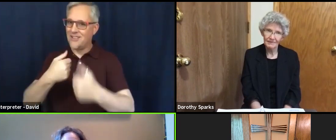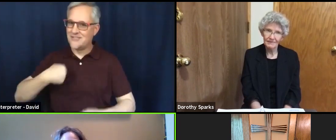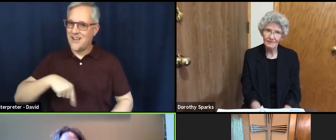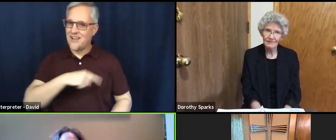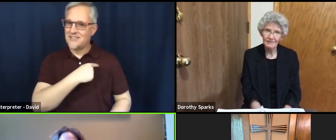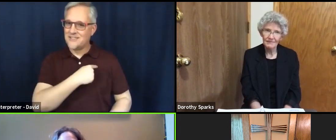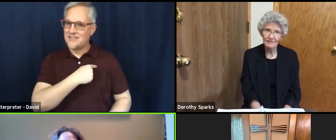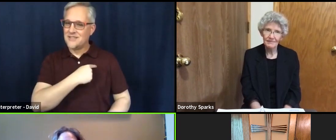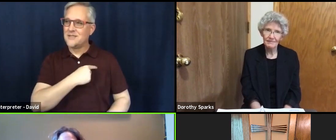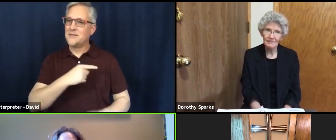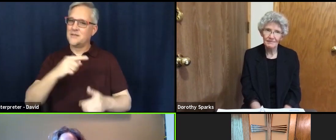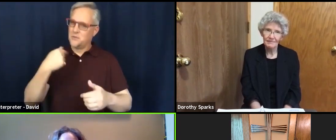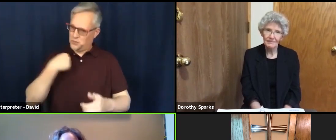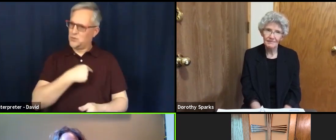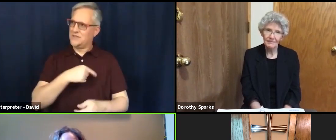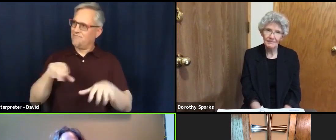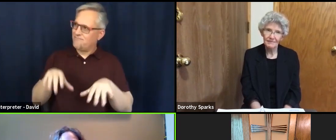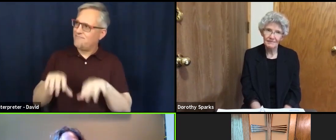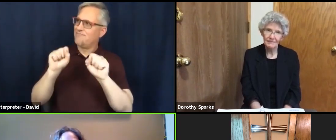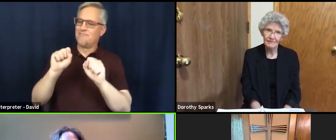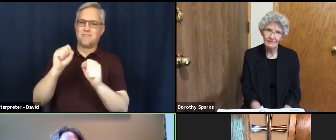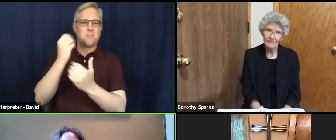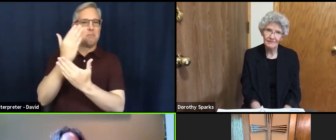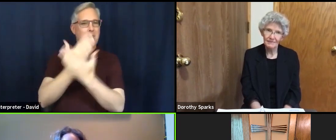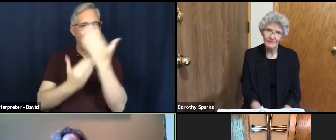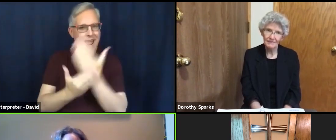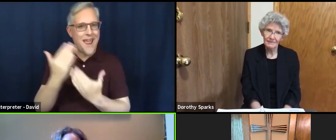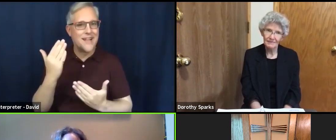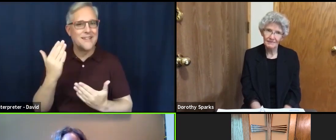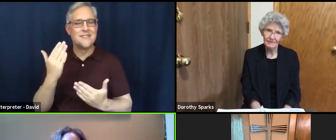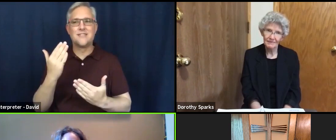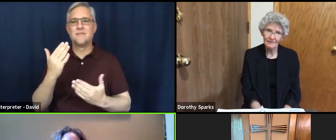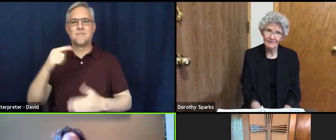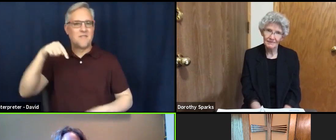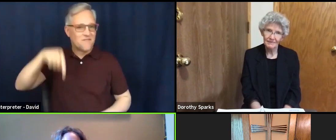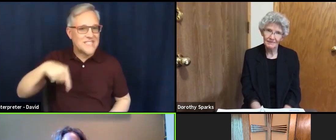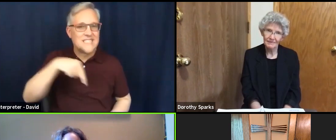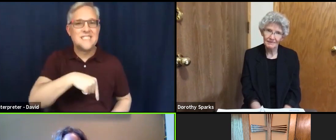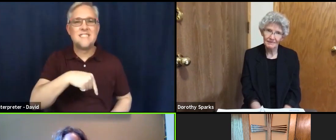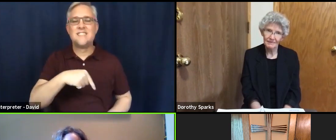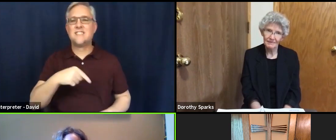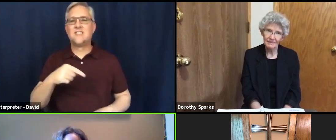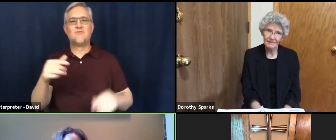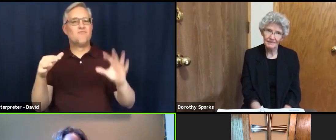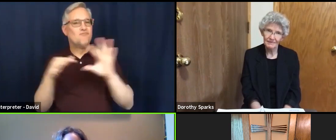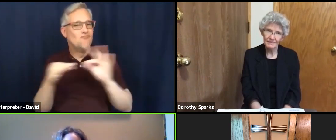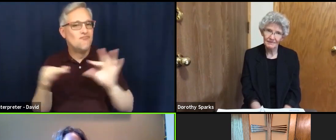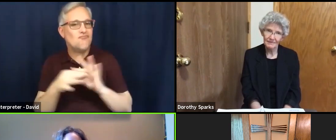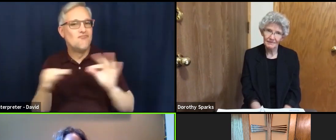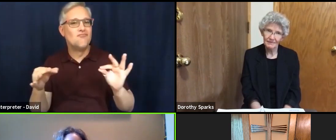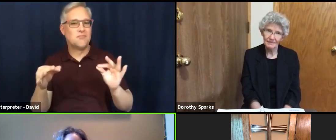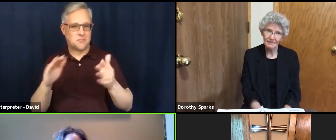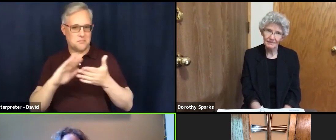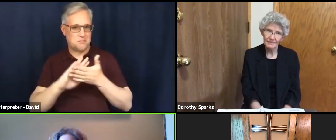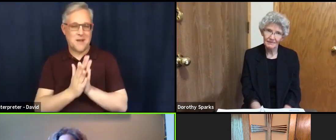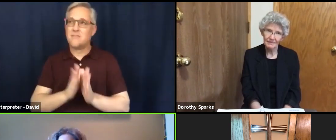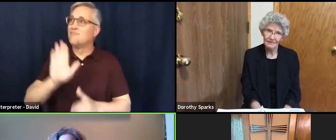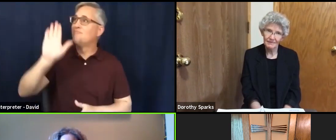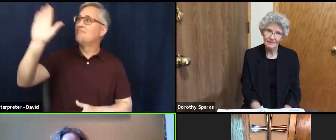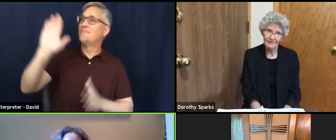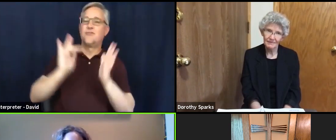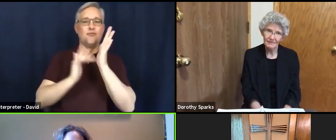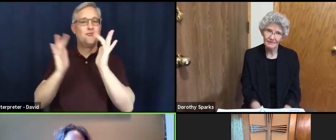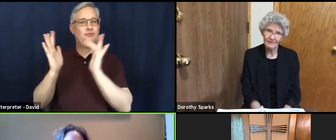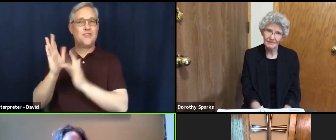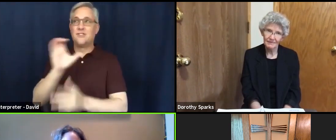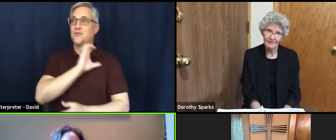the hands and the feet, the words, the essence of Jesus Christ in the world.